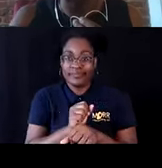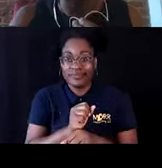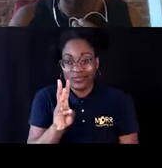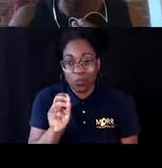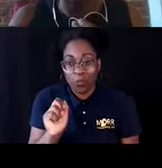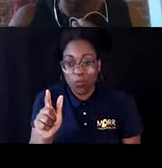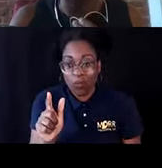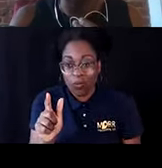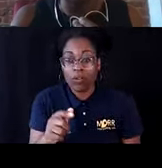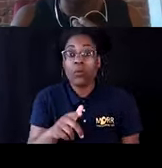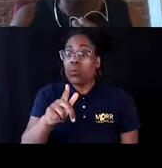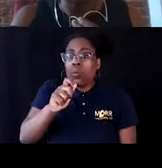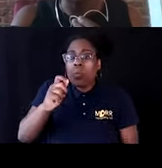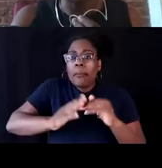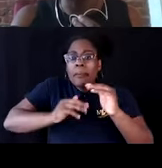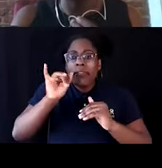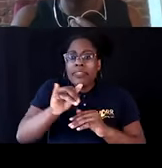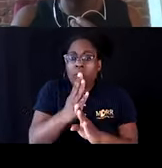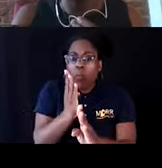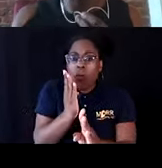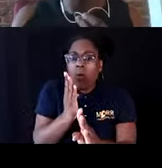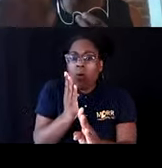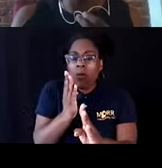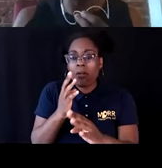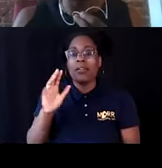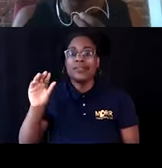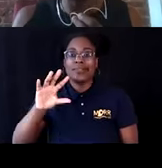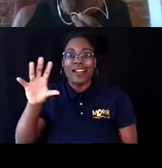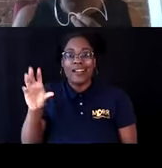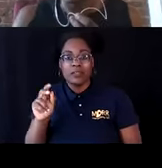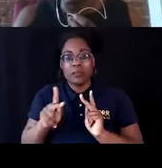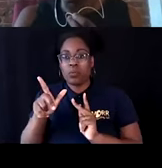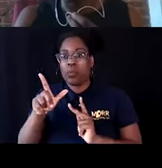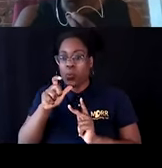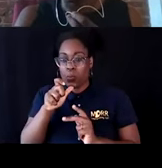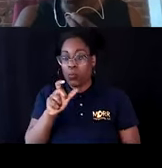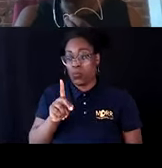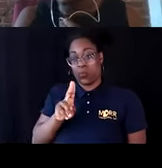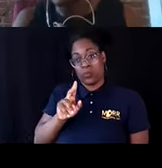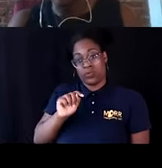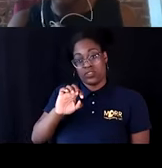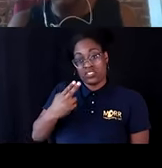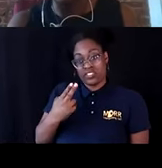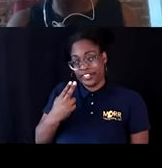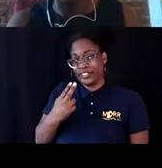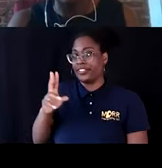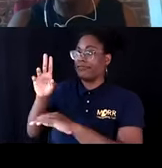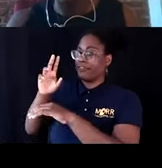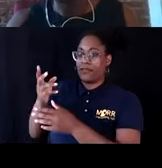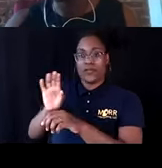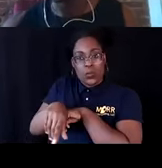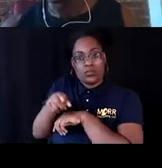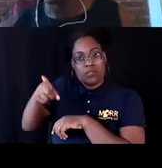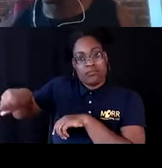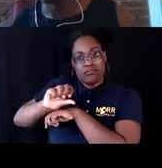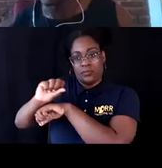by enslaved Africans of the Dutch. And so Wall Street in and of itself is a kind of international story